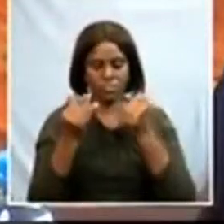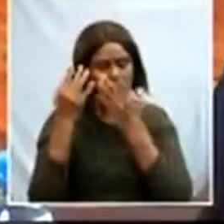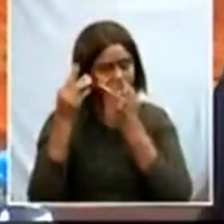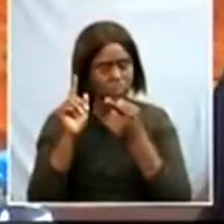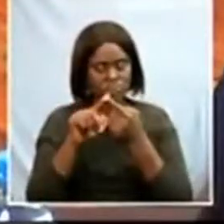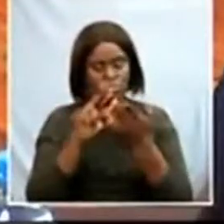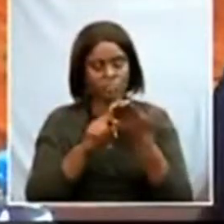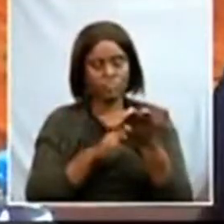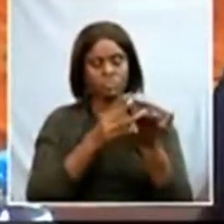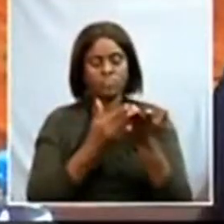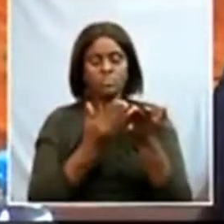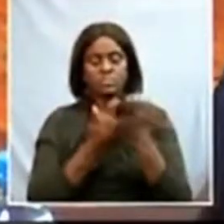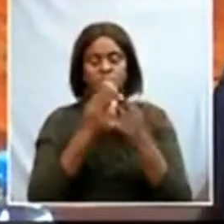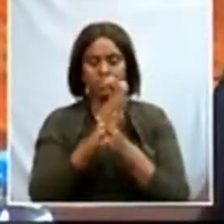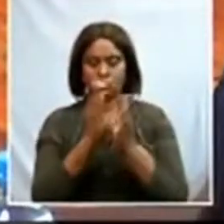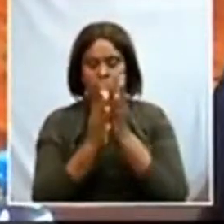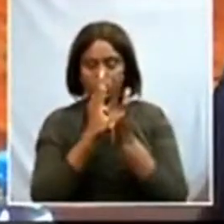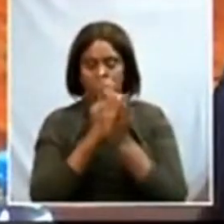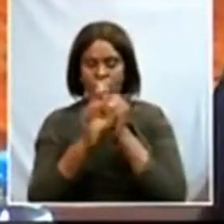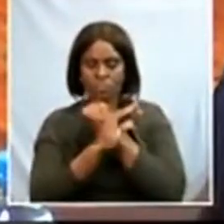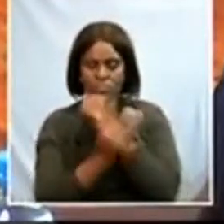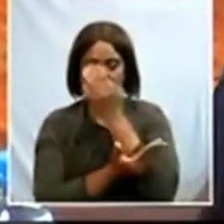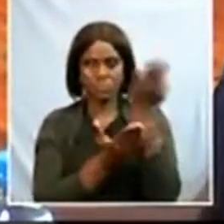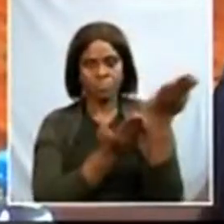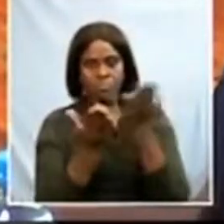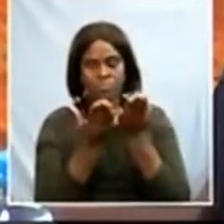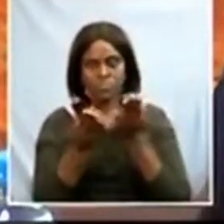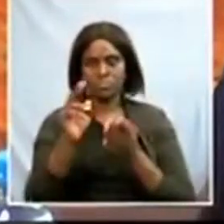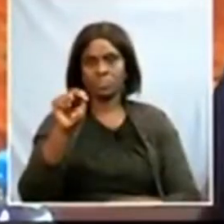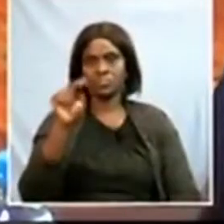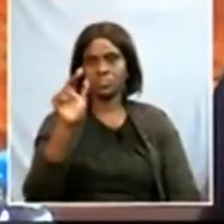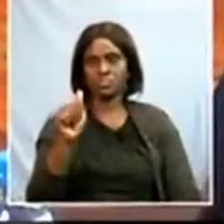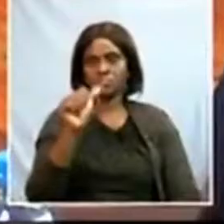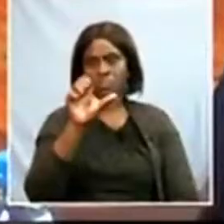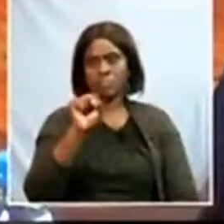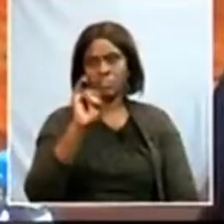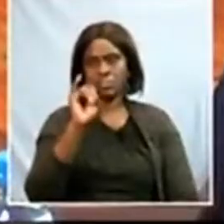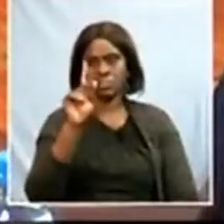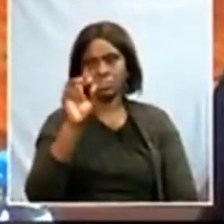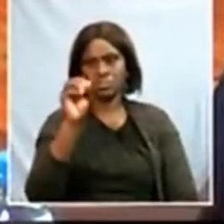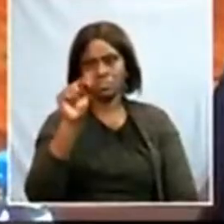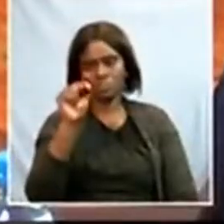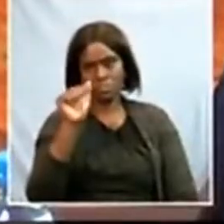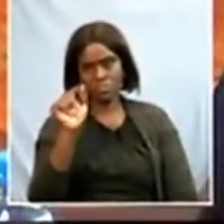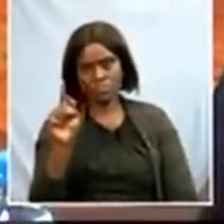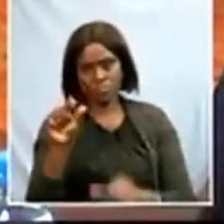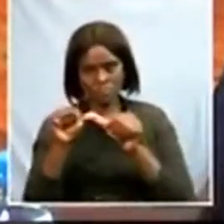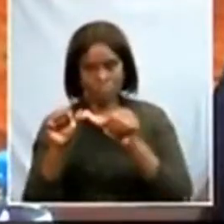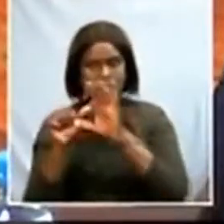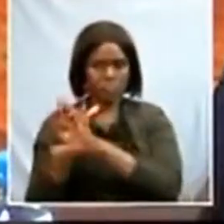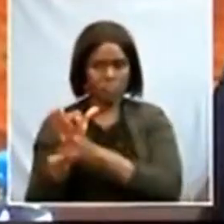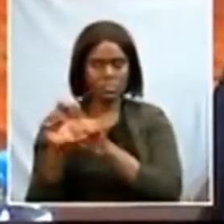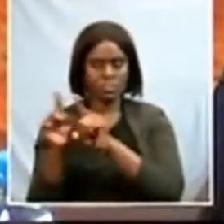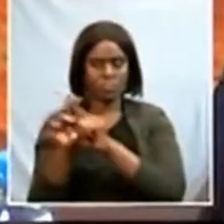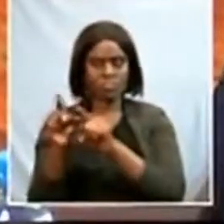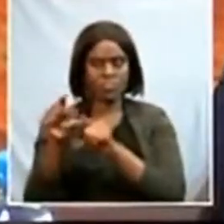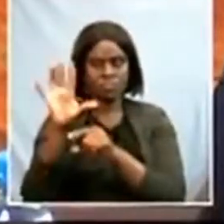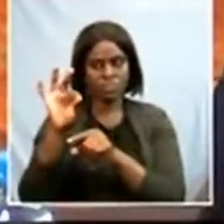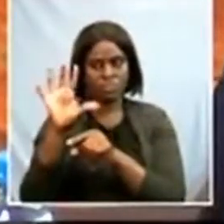report that the construction of the maternity wing at Nasikona Health Post is still ongoing and it is